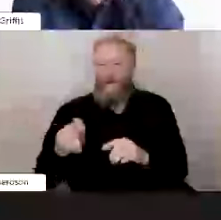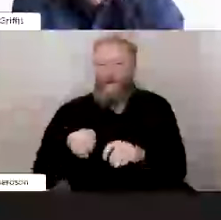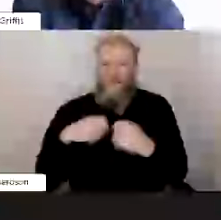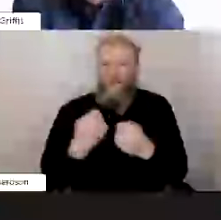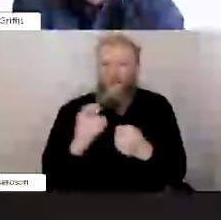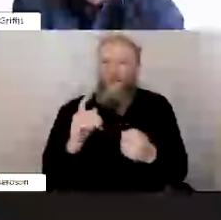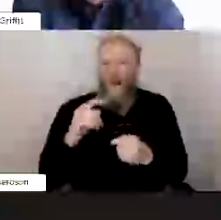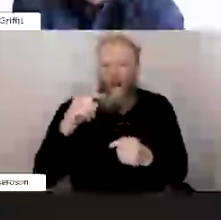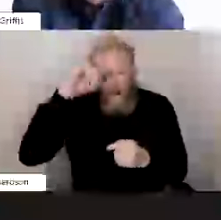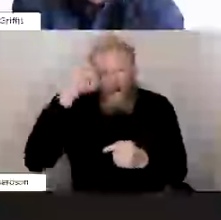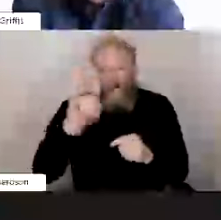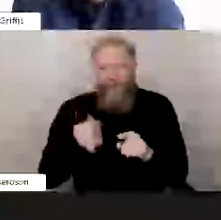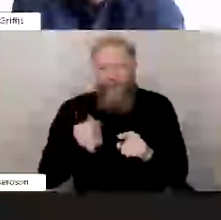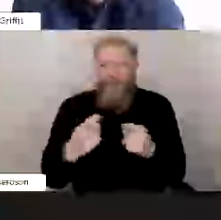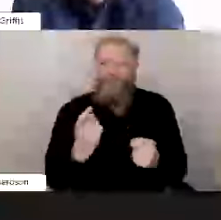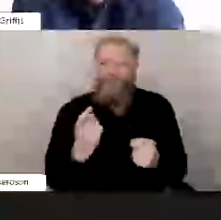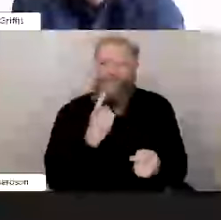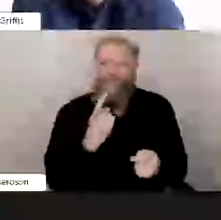different types of disability,